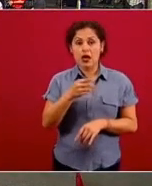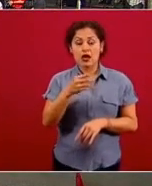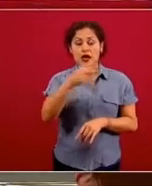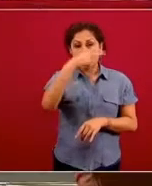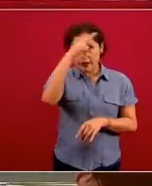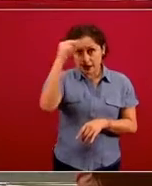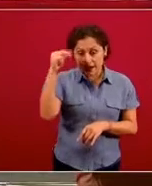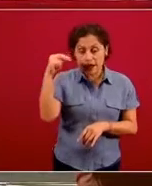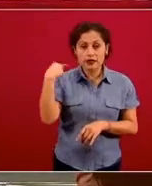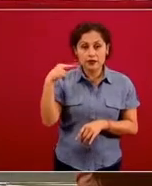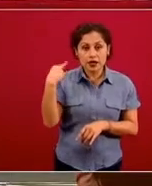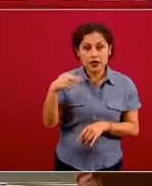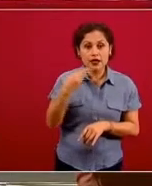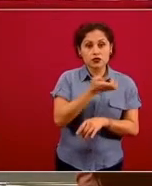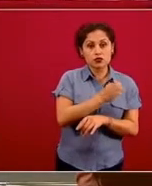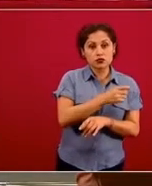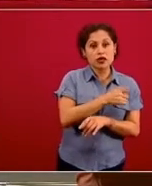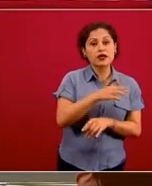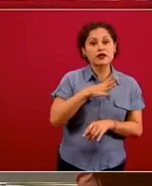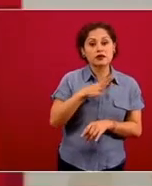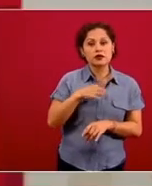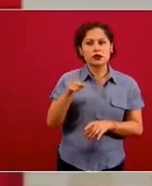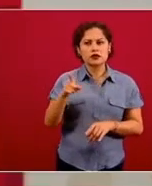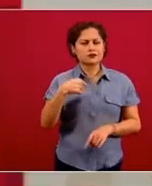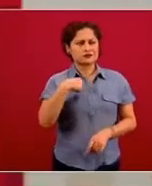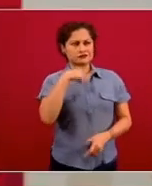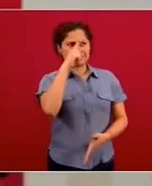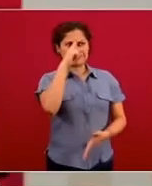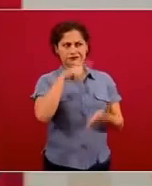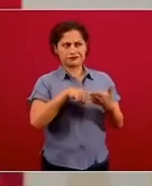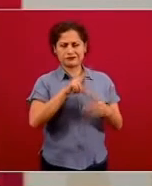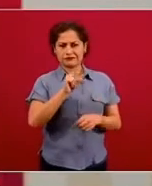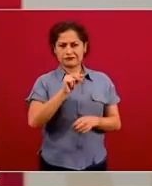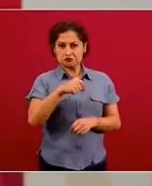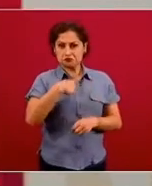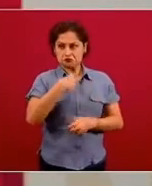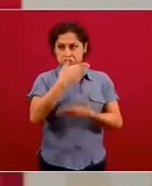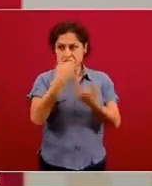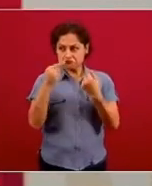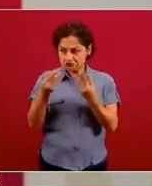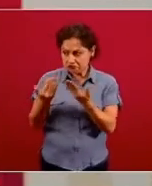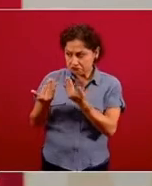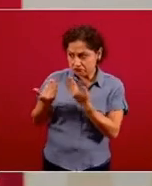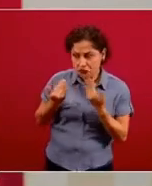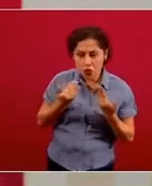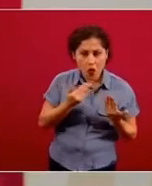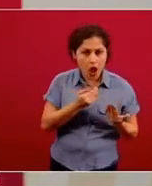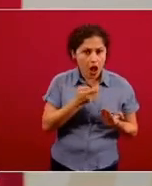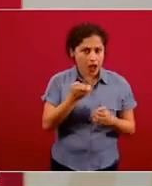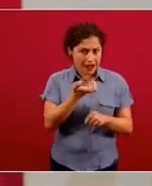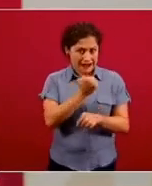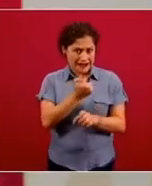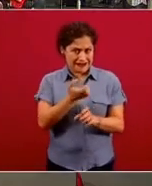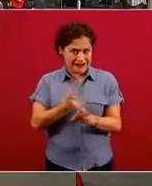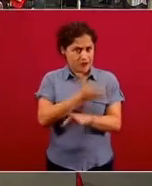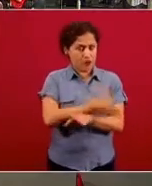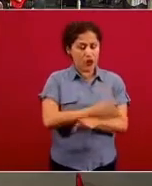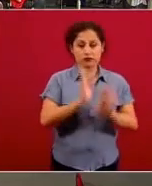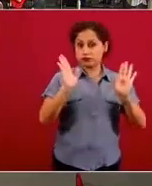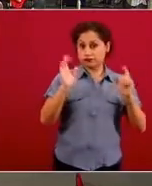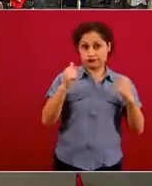Nayarit and Veracruz. I think we do need to review that. I don't know if that's true, but if you have that evidence, please share it with